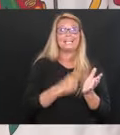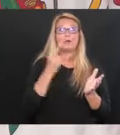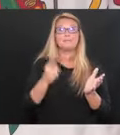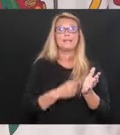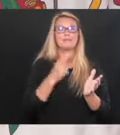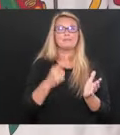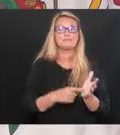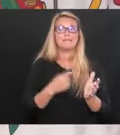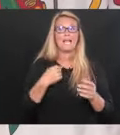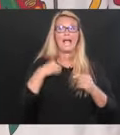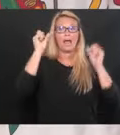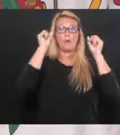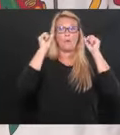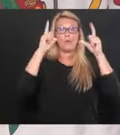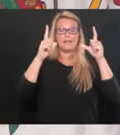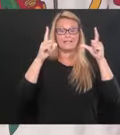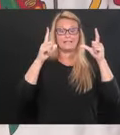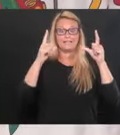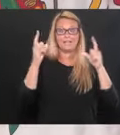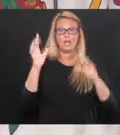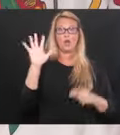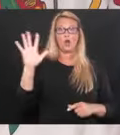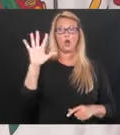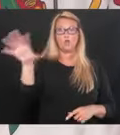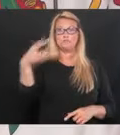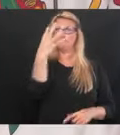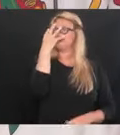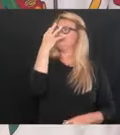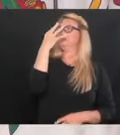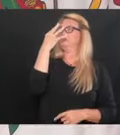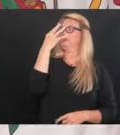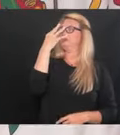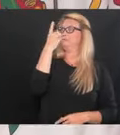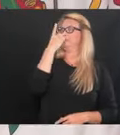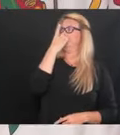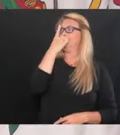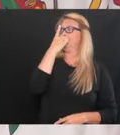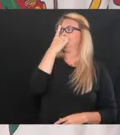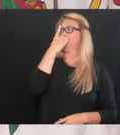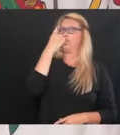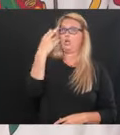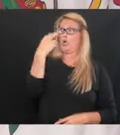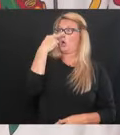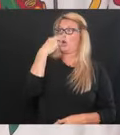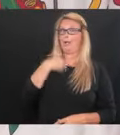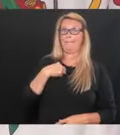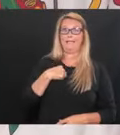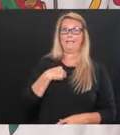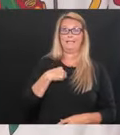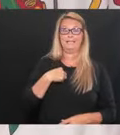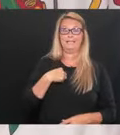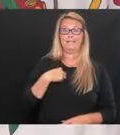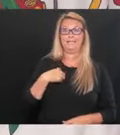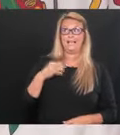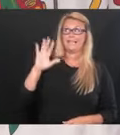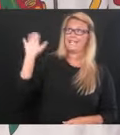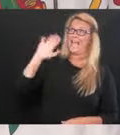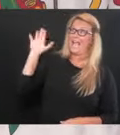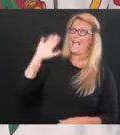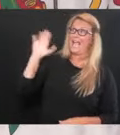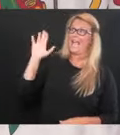I'll awaken and her face will be like right there, be like a half an inch from my face. I'll say, "Hey, baby dog, how you